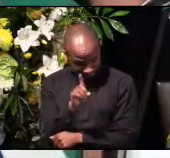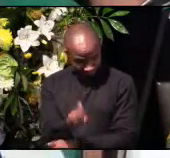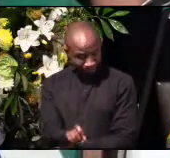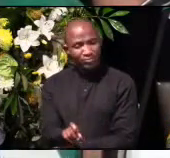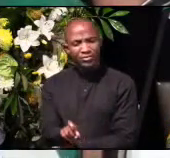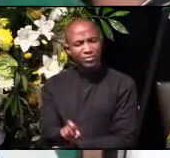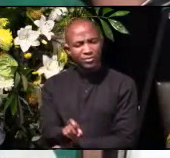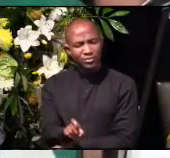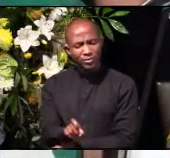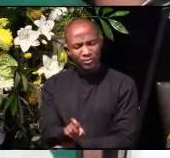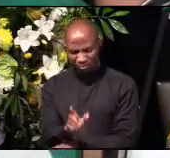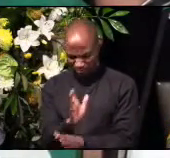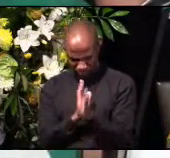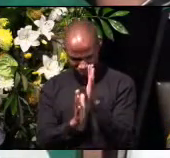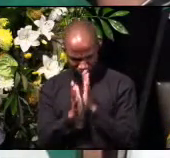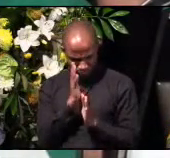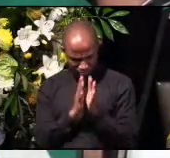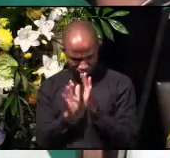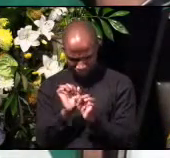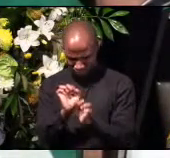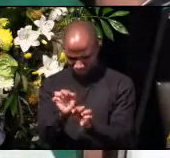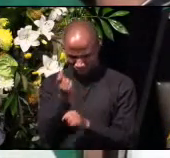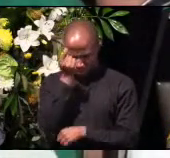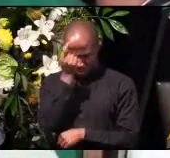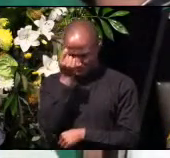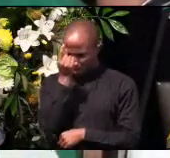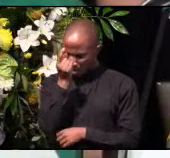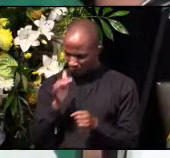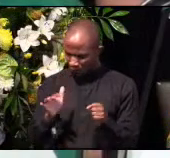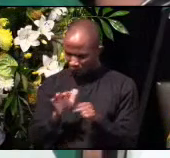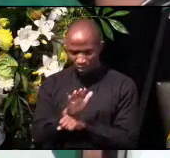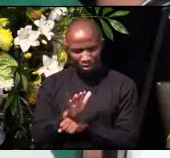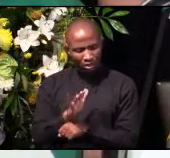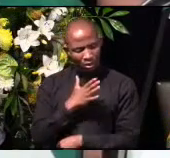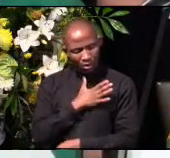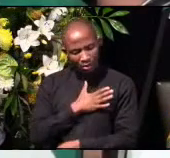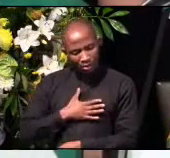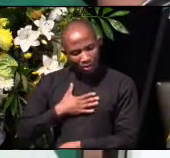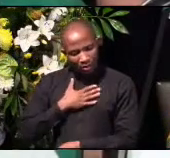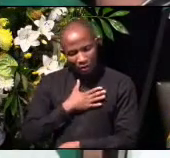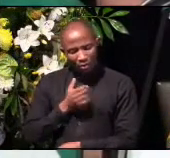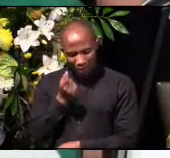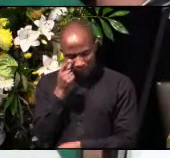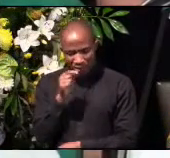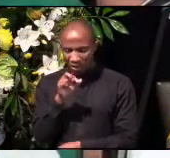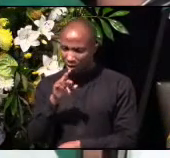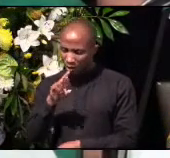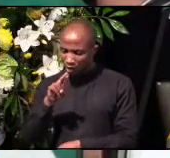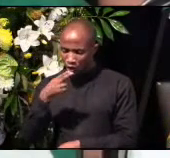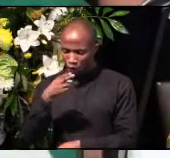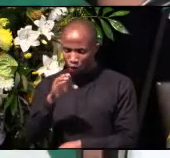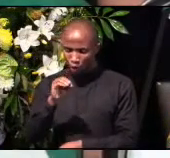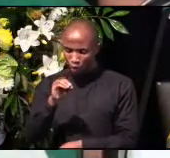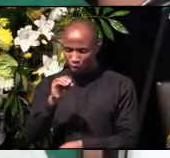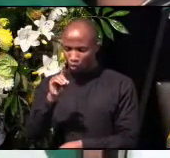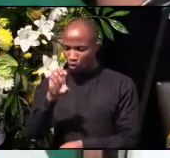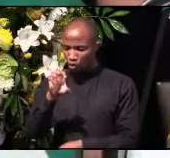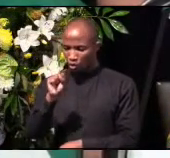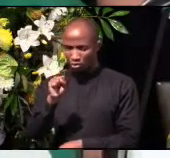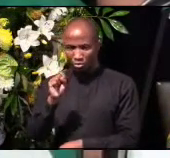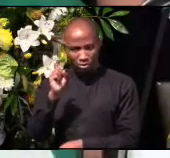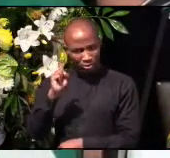I hear you very well and I understand and sympathize with you that indeed roads must fall fees Must